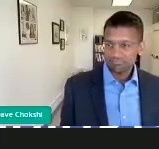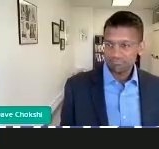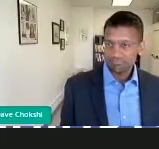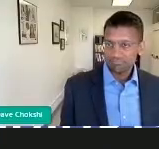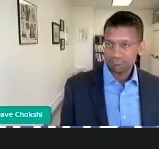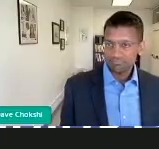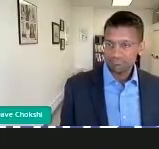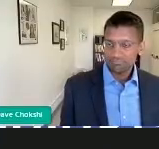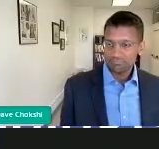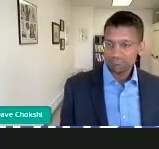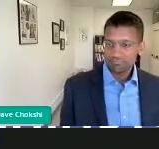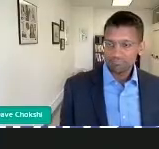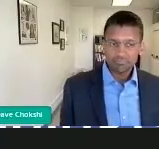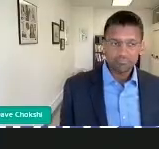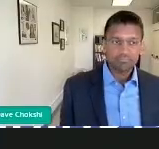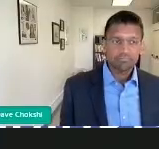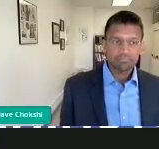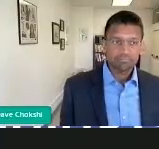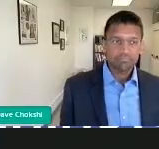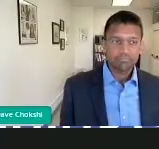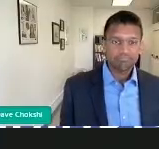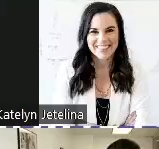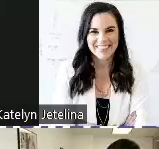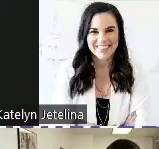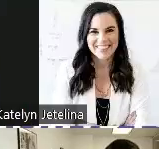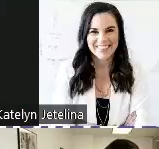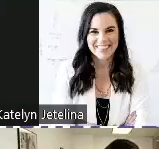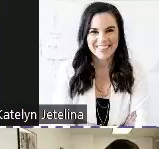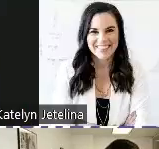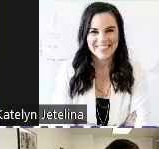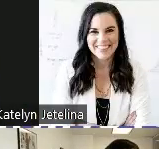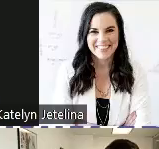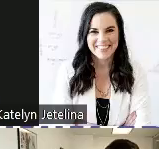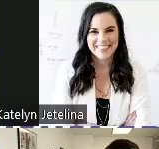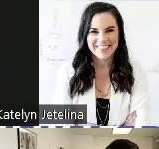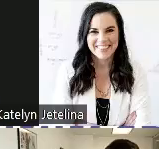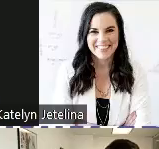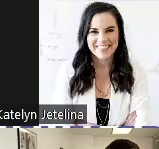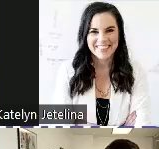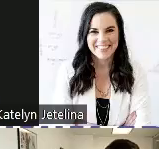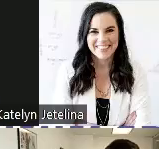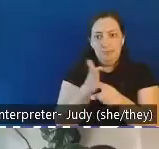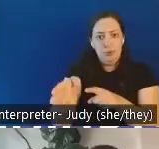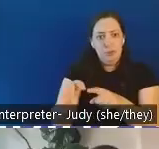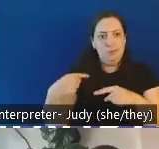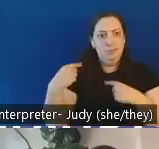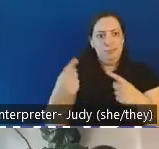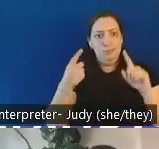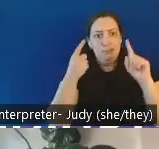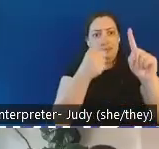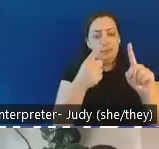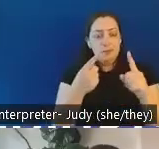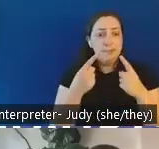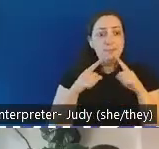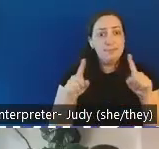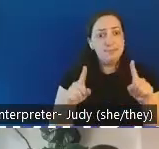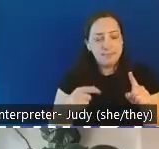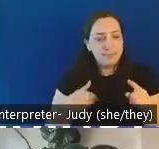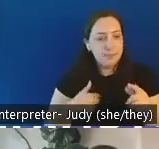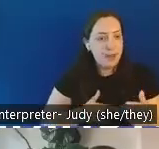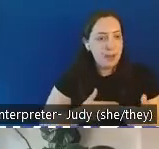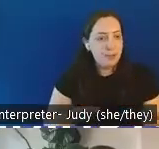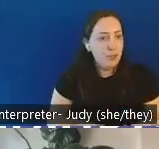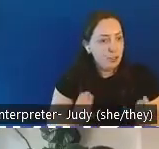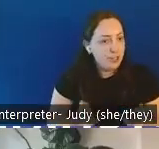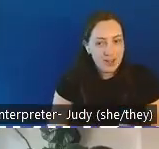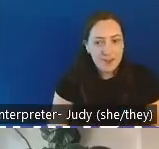public health together has been, one of his career achievements and goals, and we're glad to have him here with us